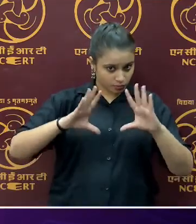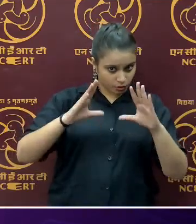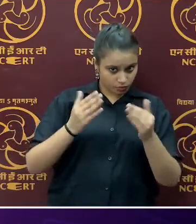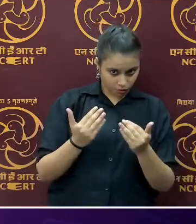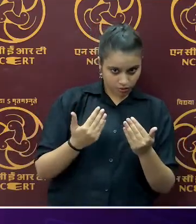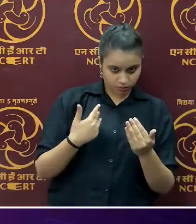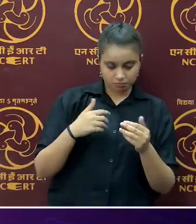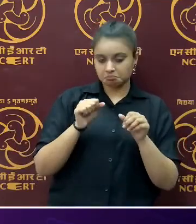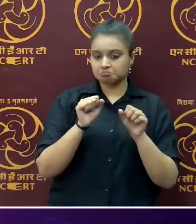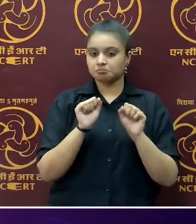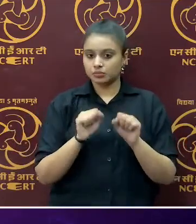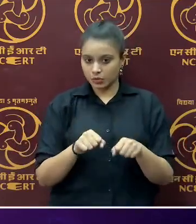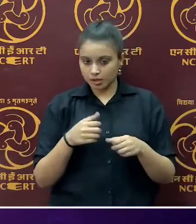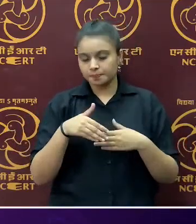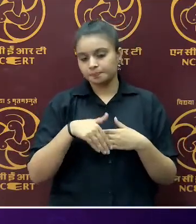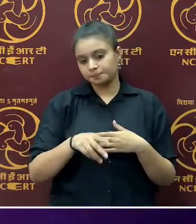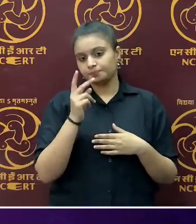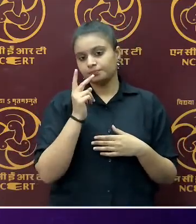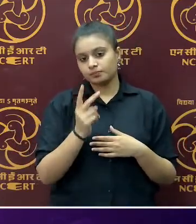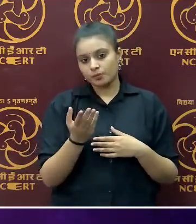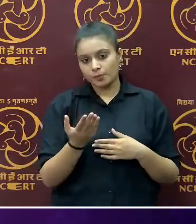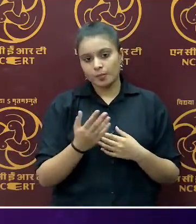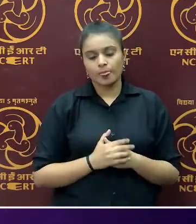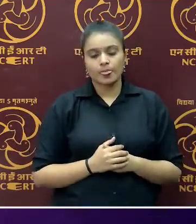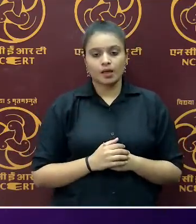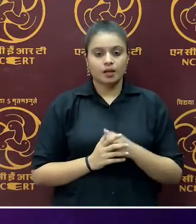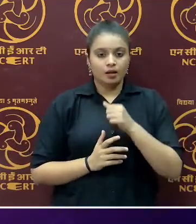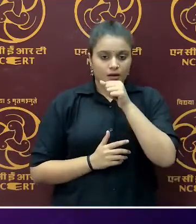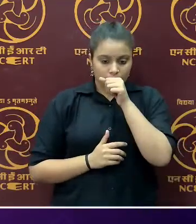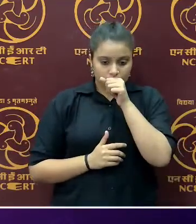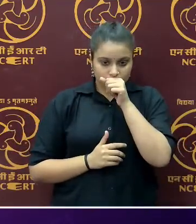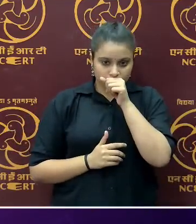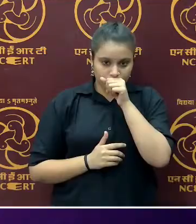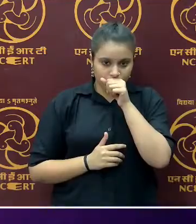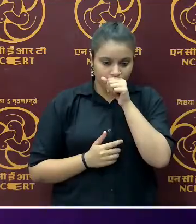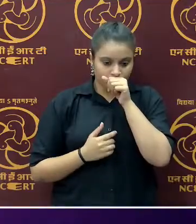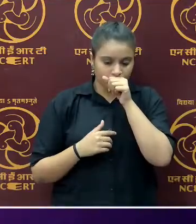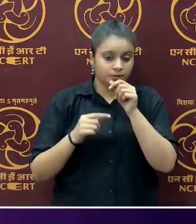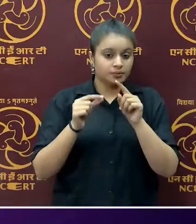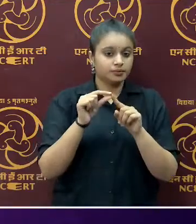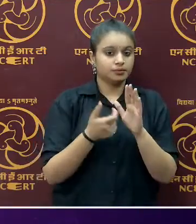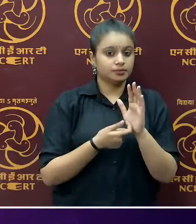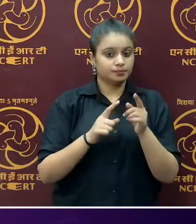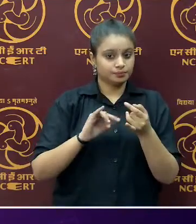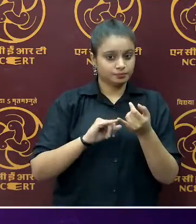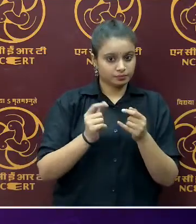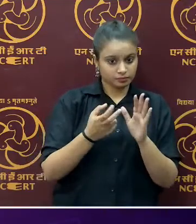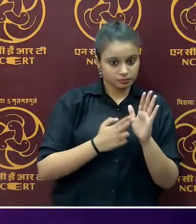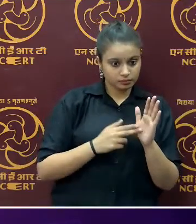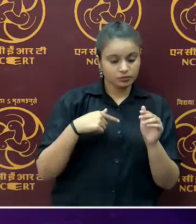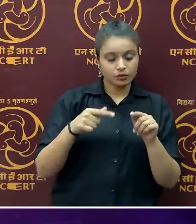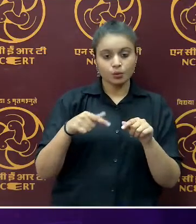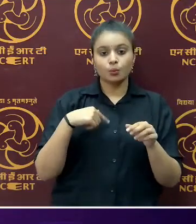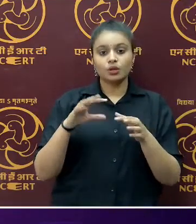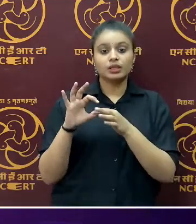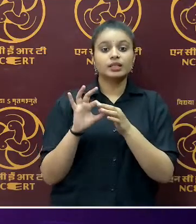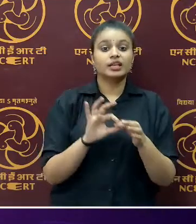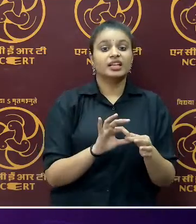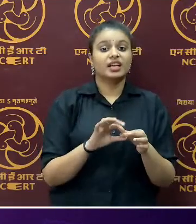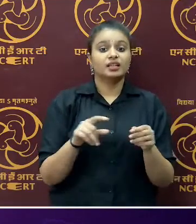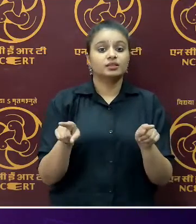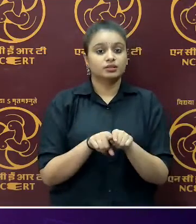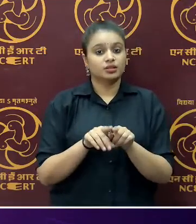Yes. So we have seen the formula, pressure and area. They are inversely proportional to each other.